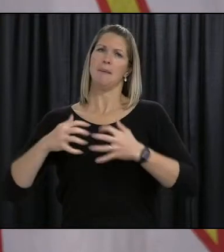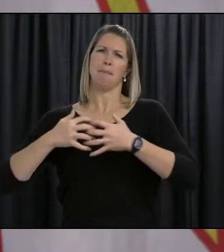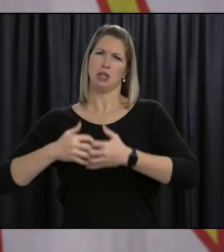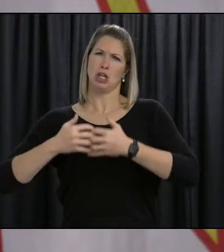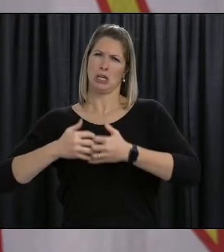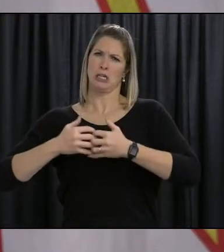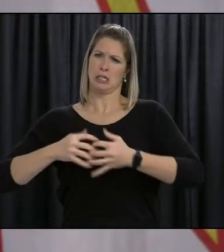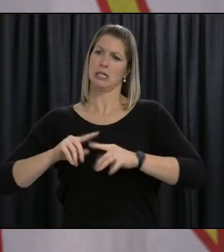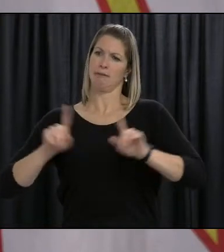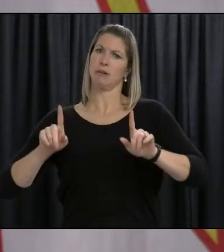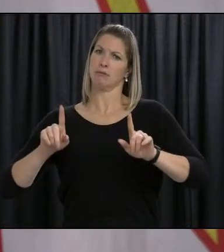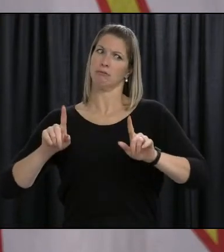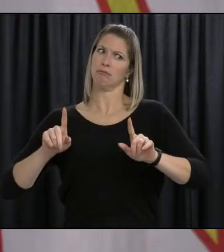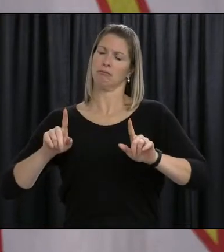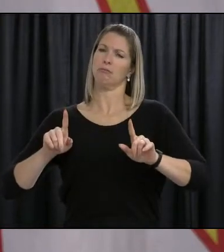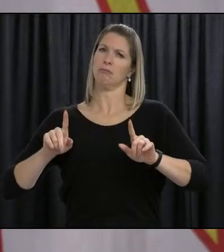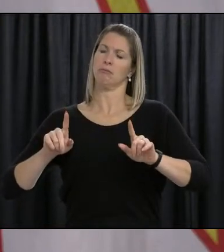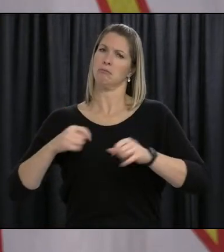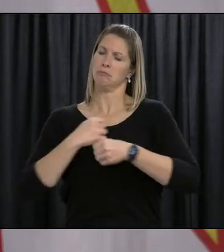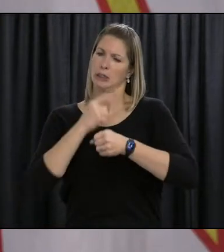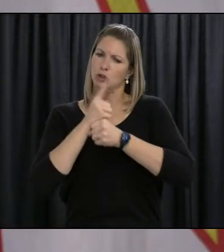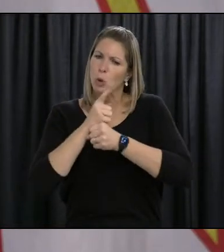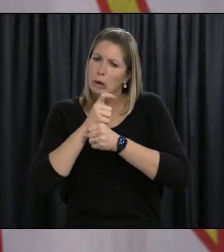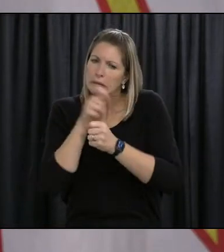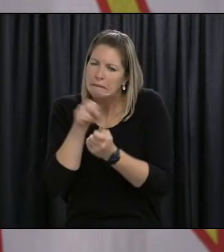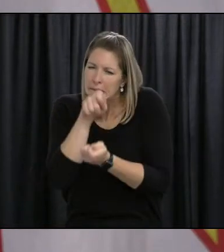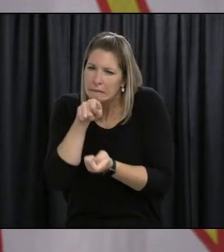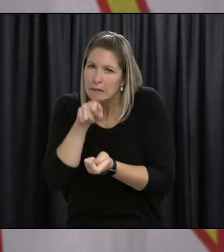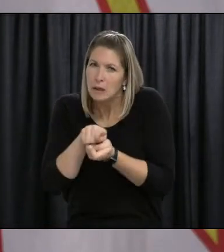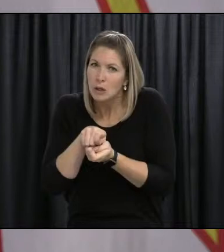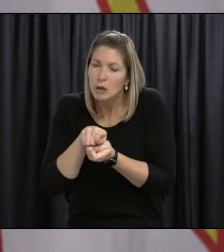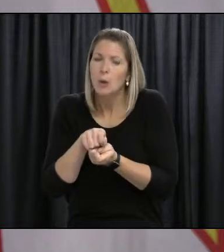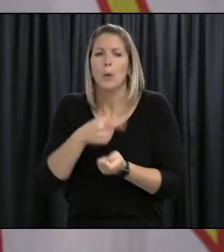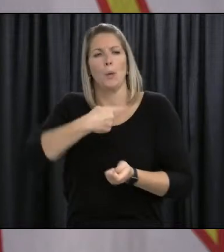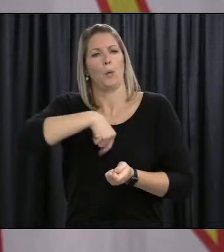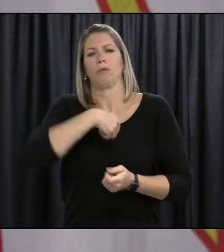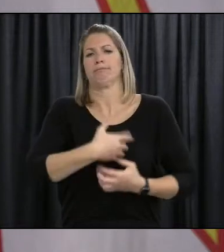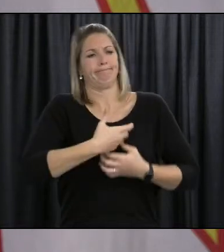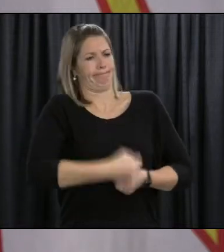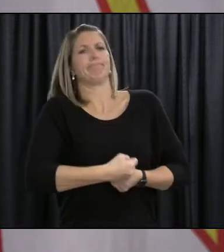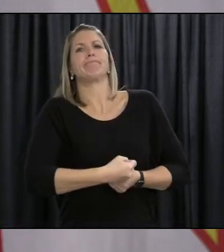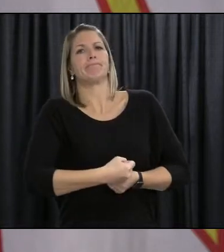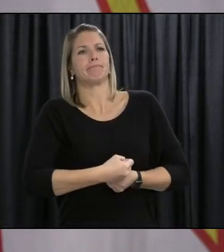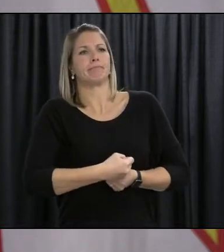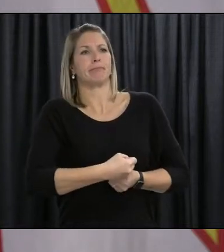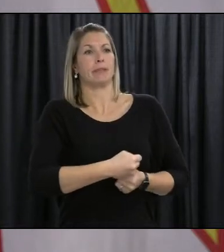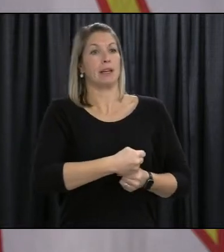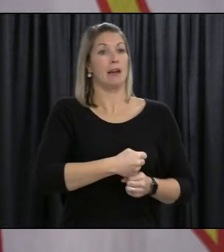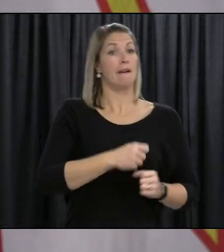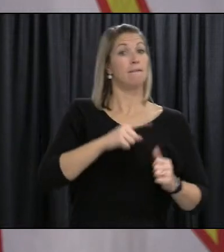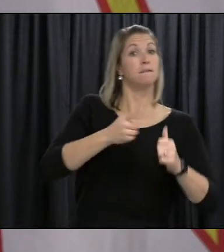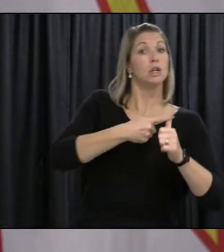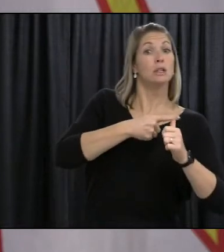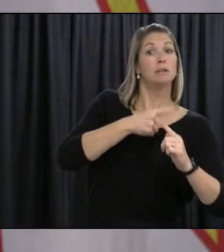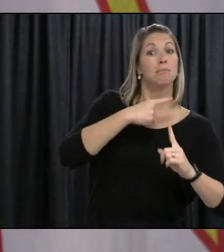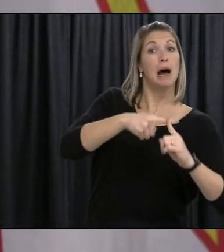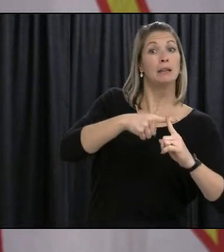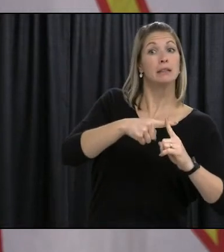types of machines. So we're quite confident in the false positive result.